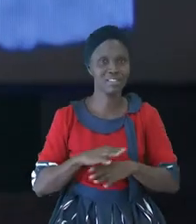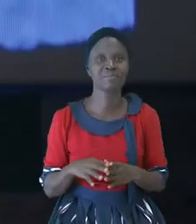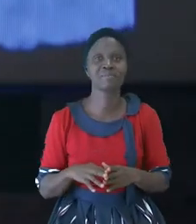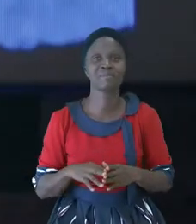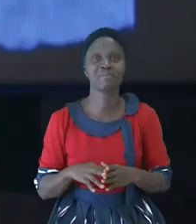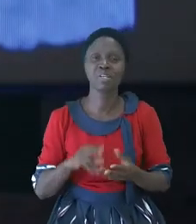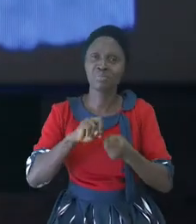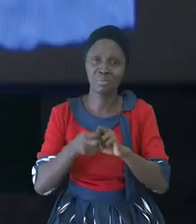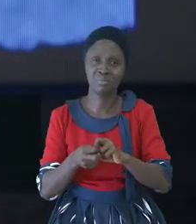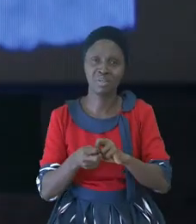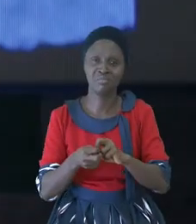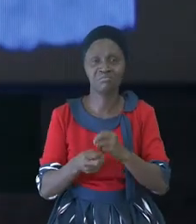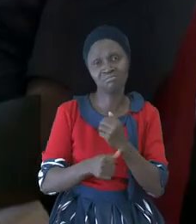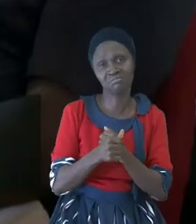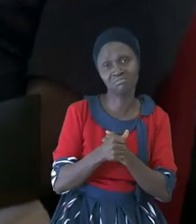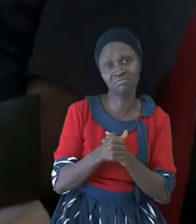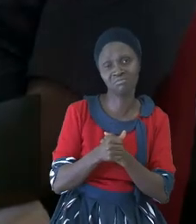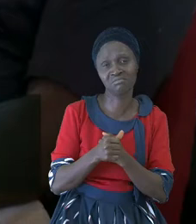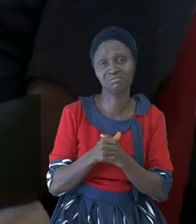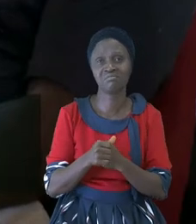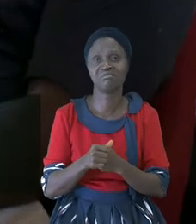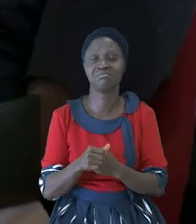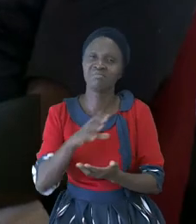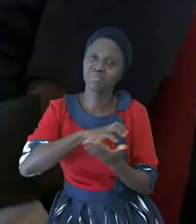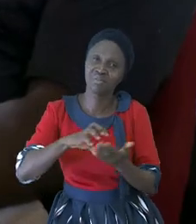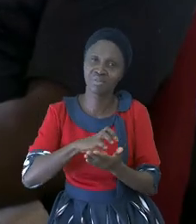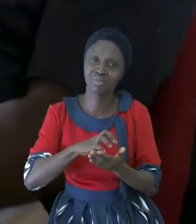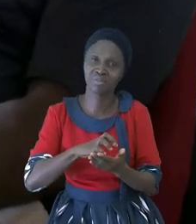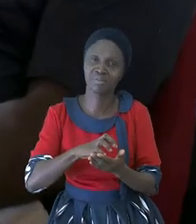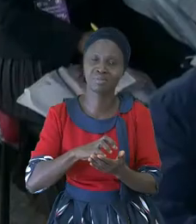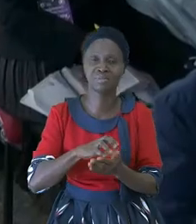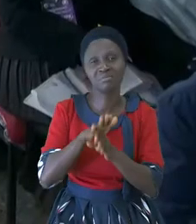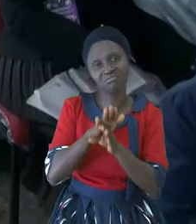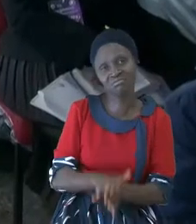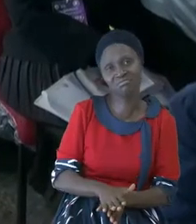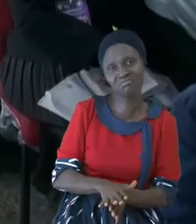anguish, come, he will give you rest. Come unto me.